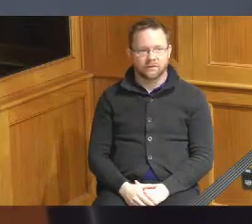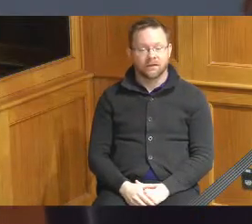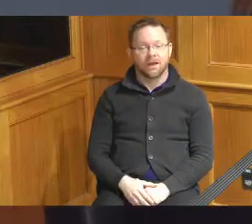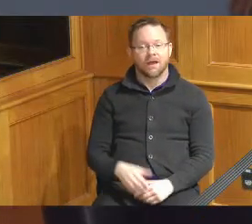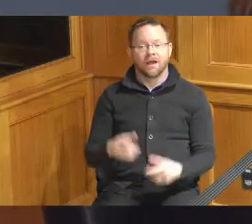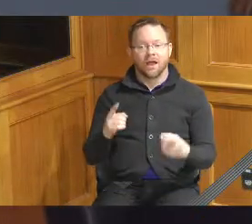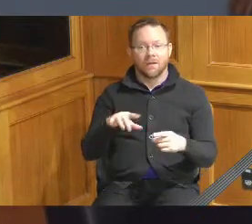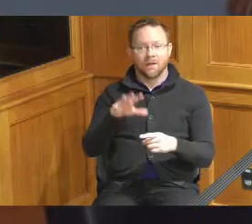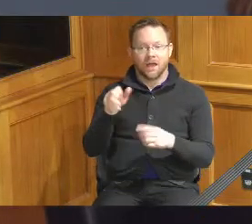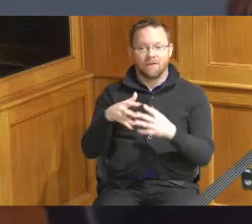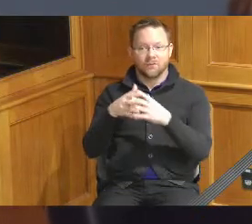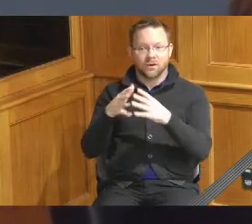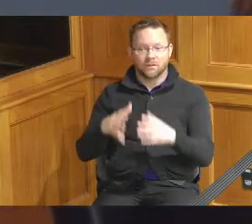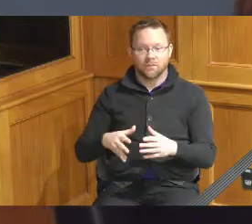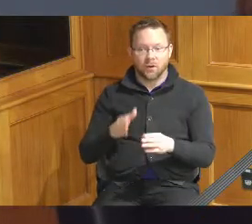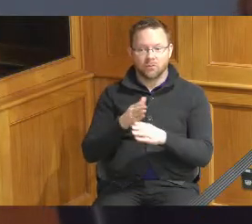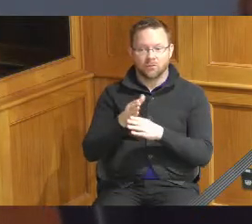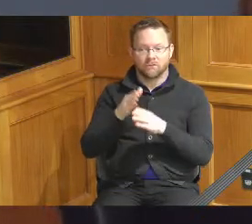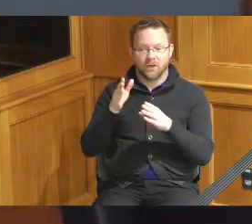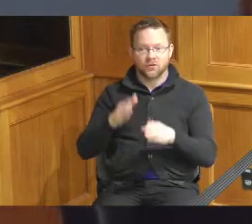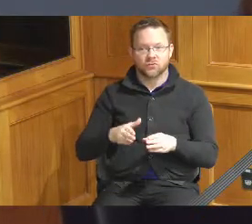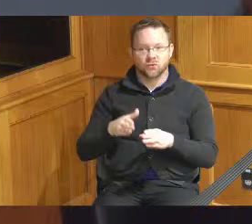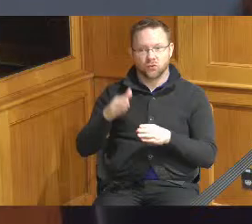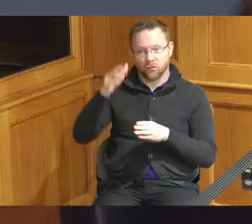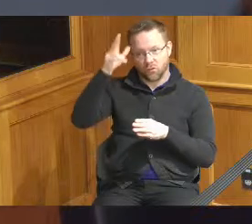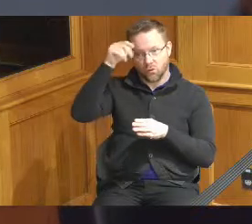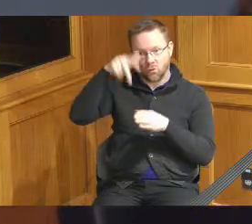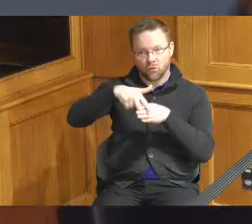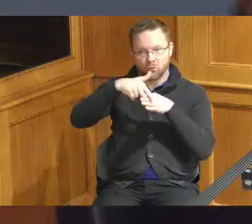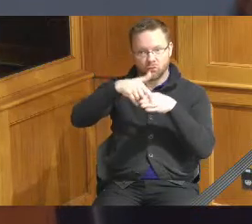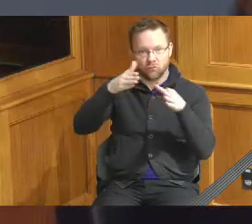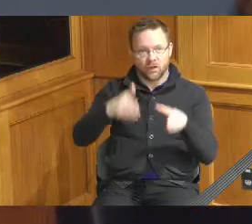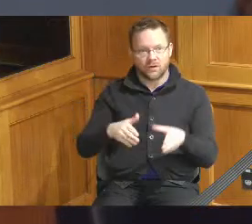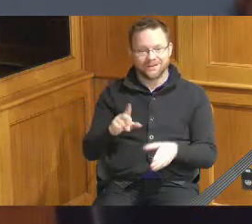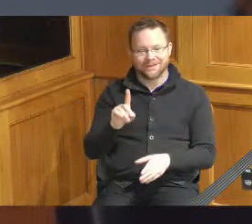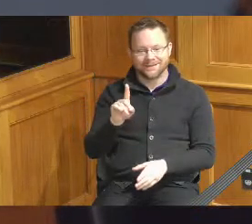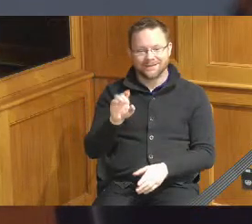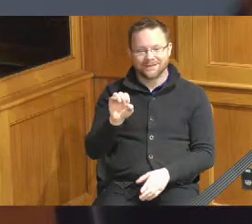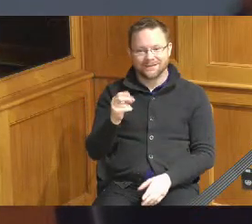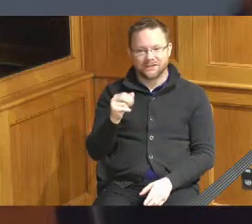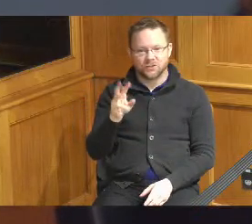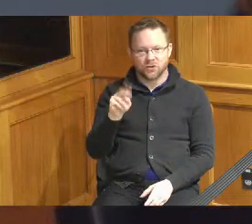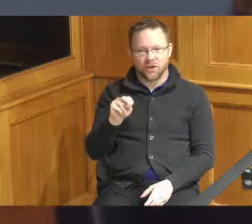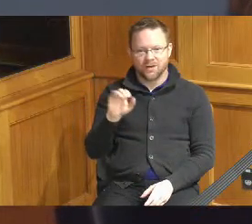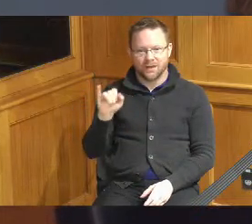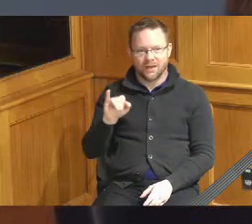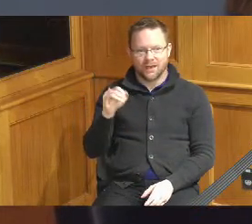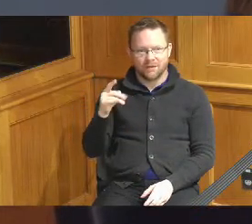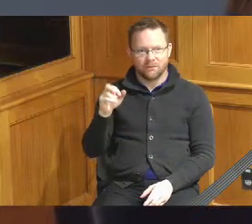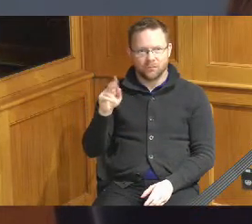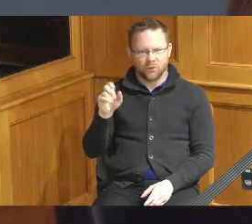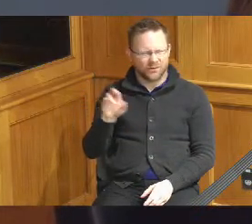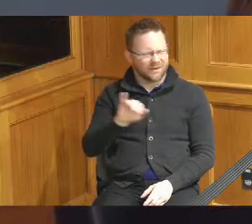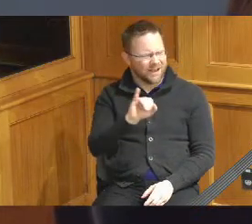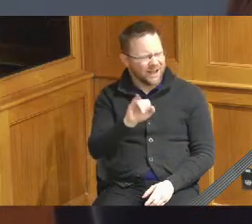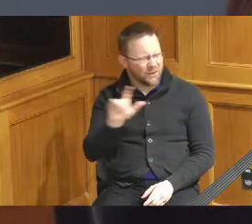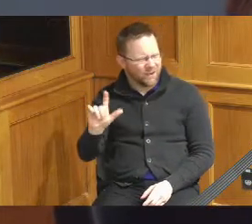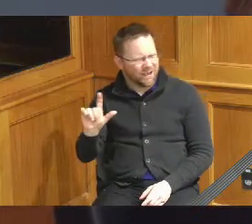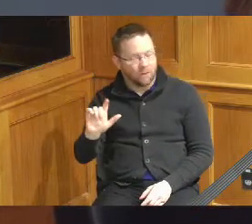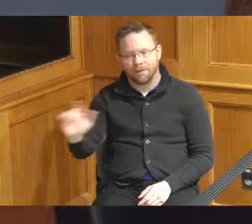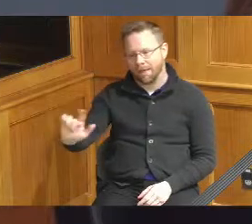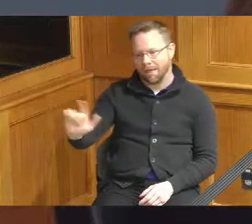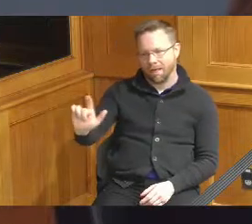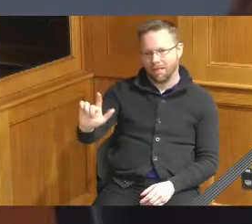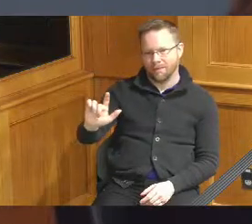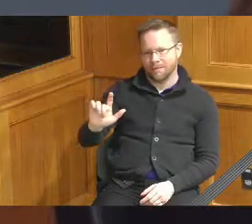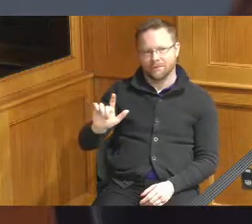Whereas African-American professional racing jockey Deshaun I. Parker, is it I or L? This is my L.